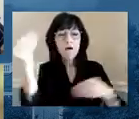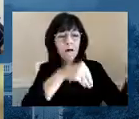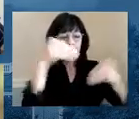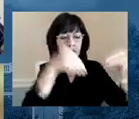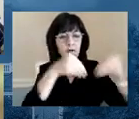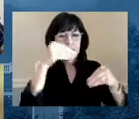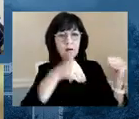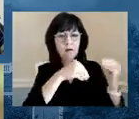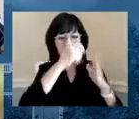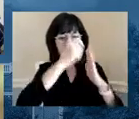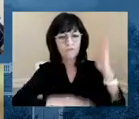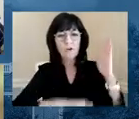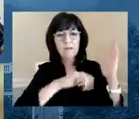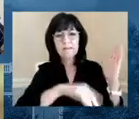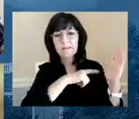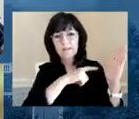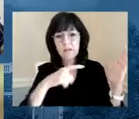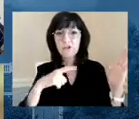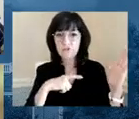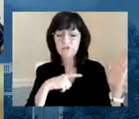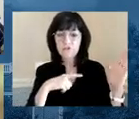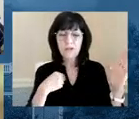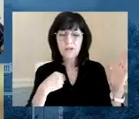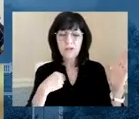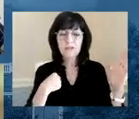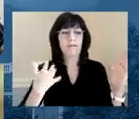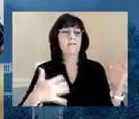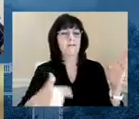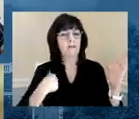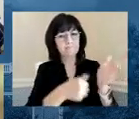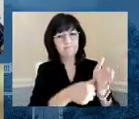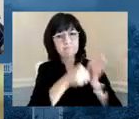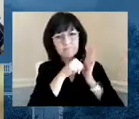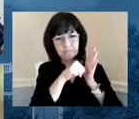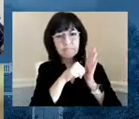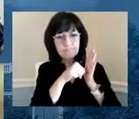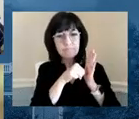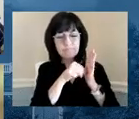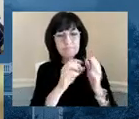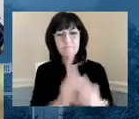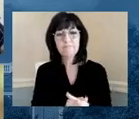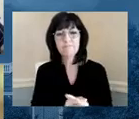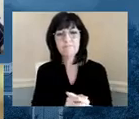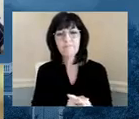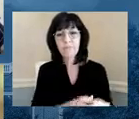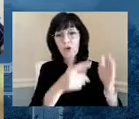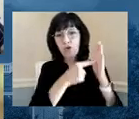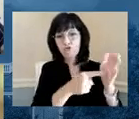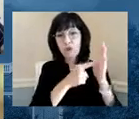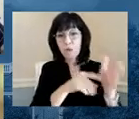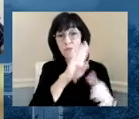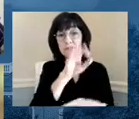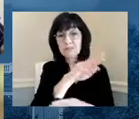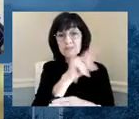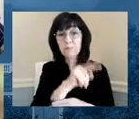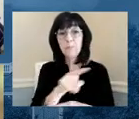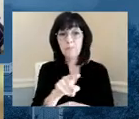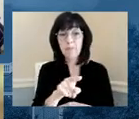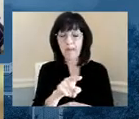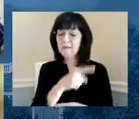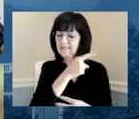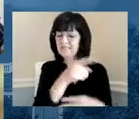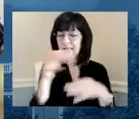law of our state. To the point that you and Representative Bentz both made, crisis really